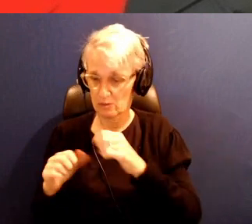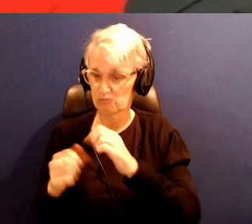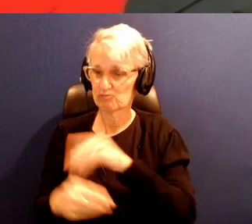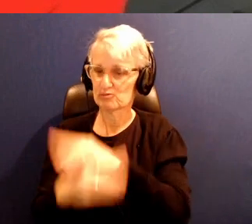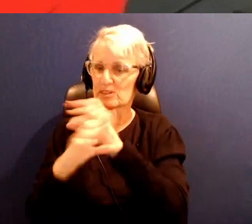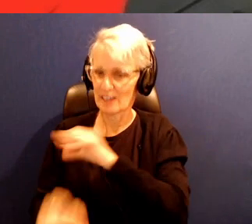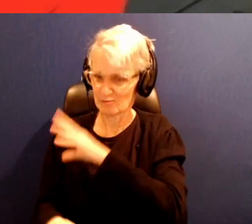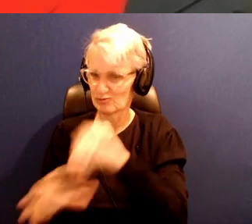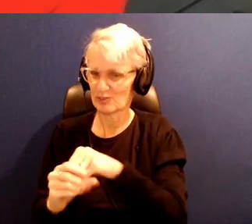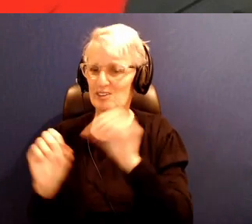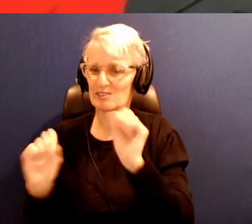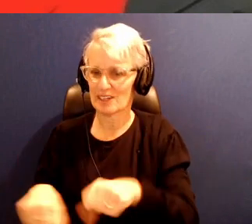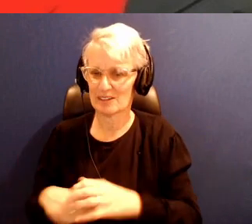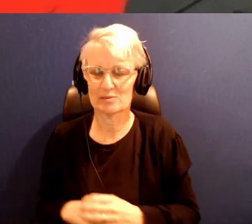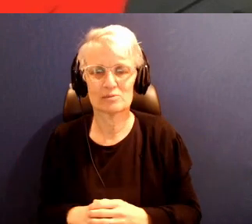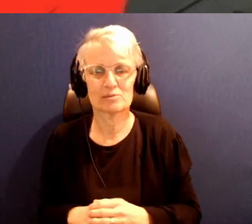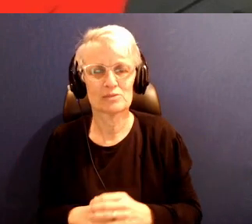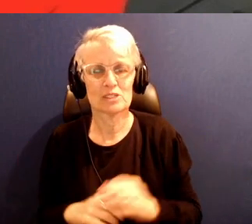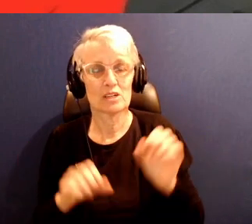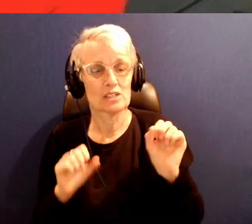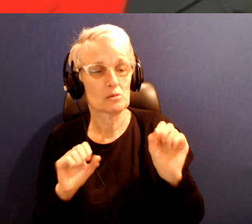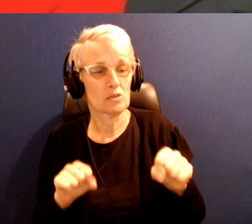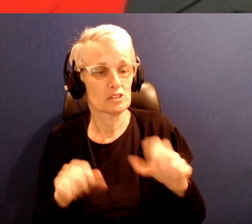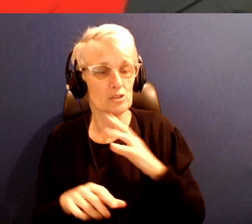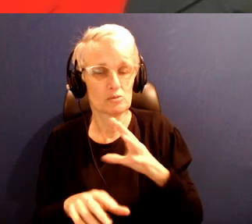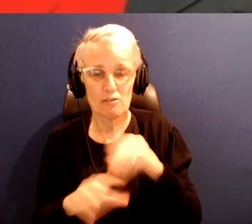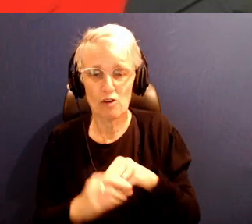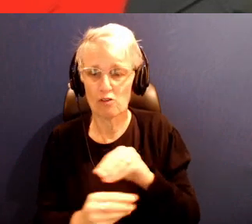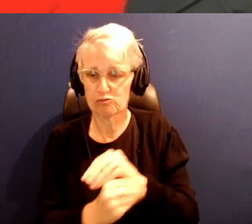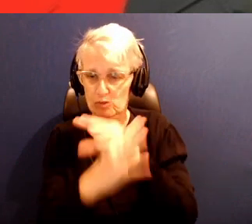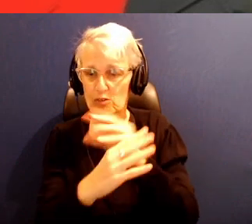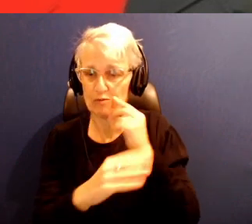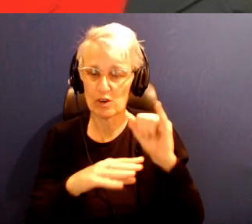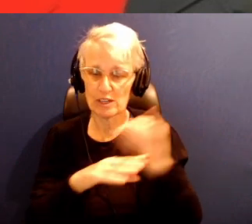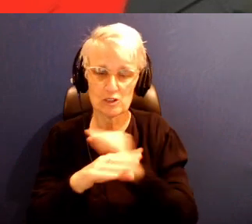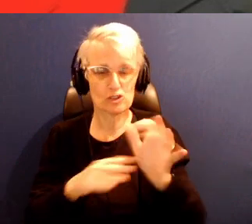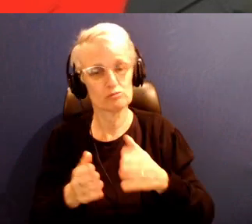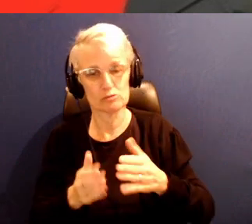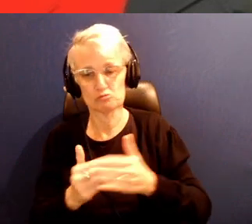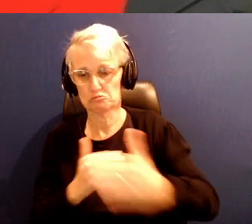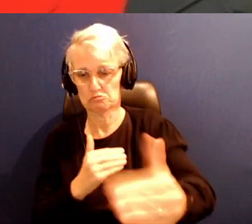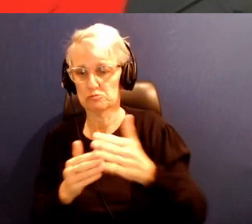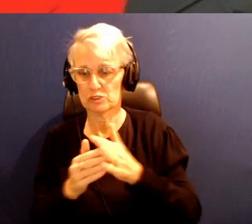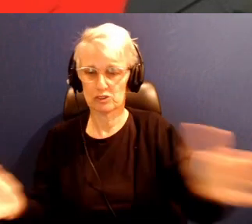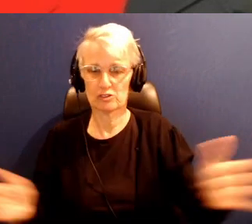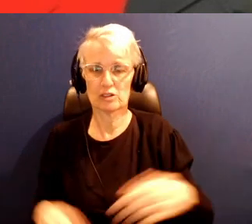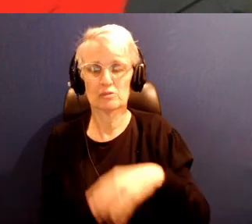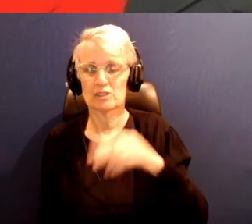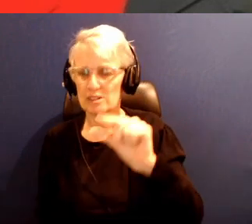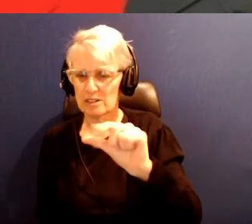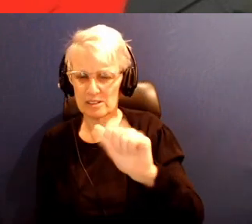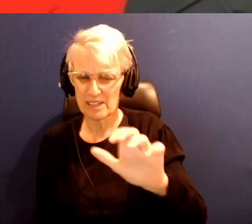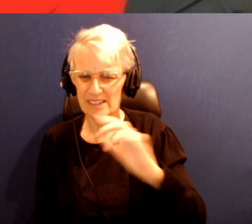participate. As such, it is possible to include virtual components for internships in general, but